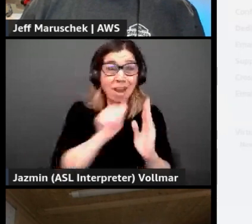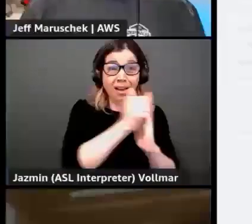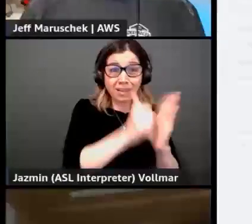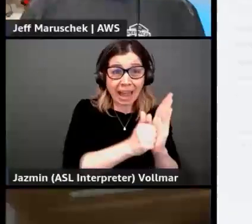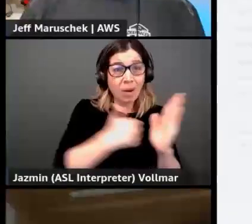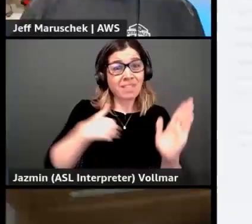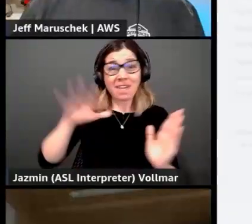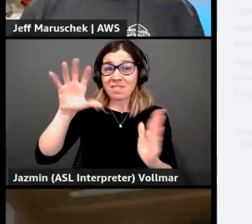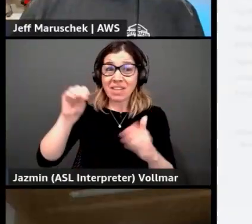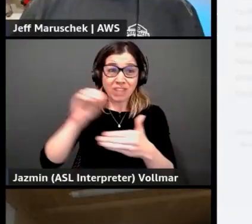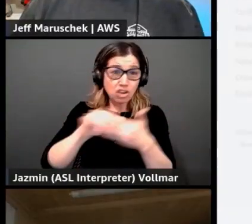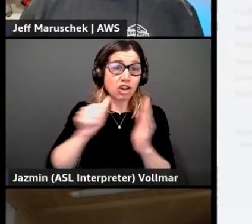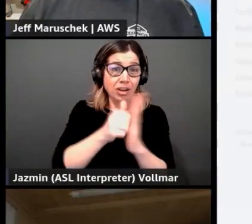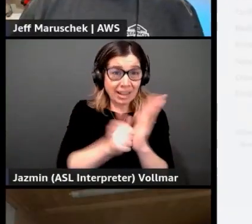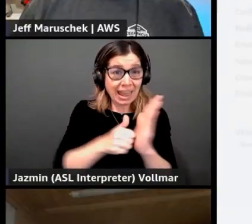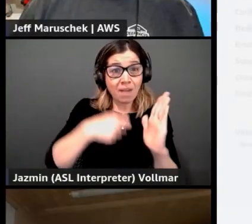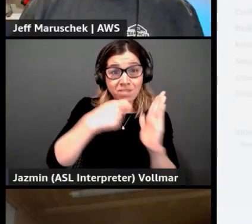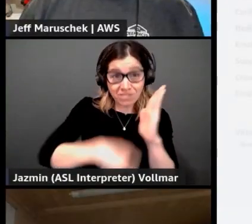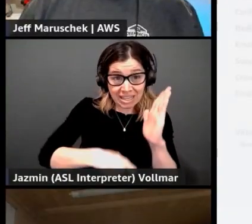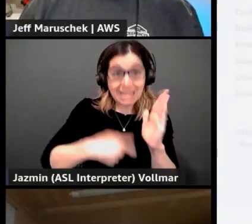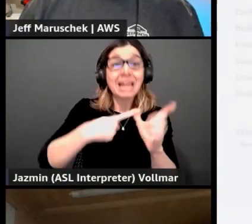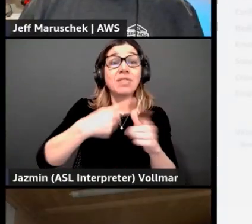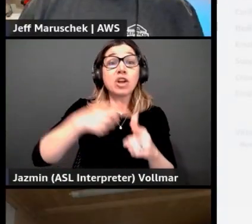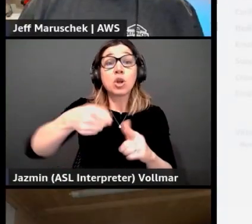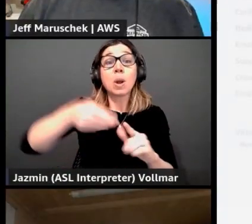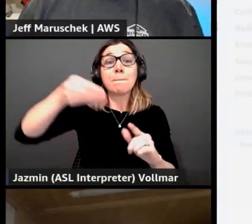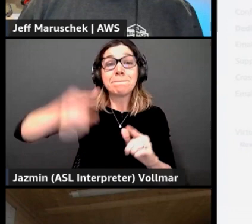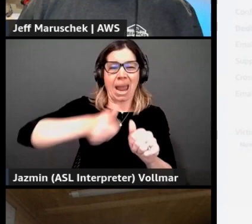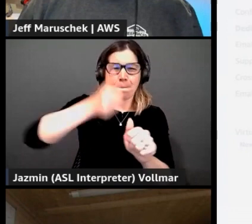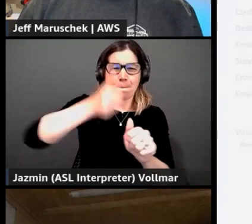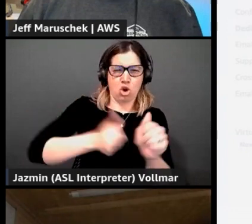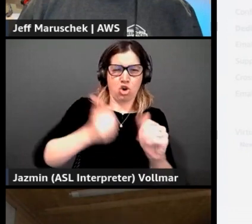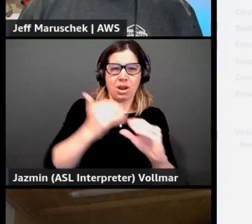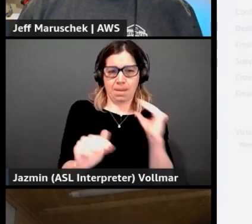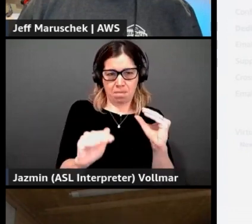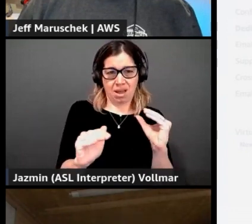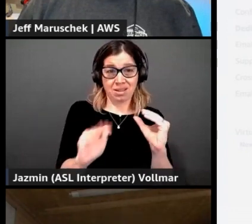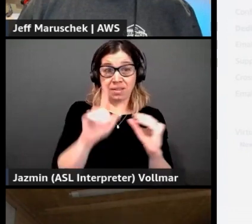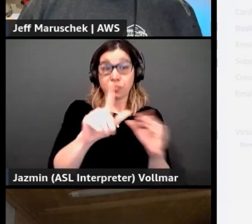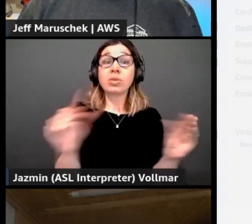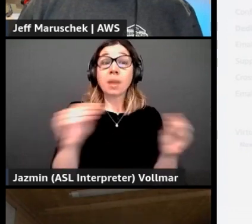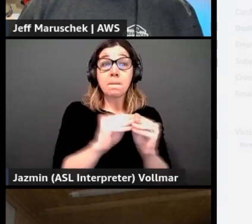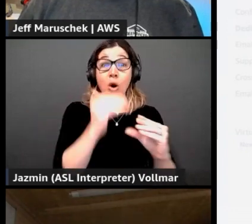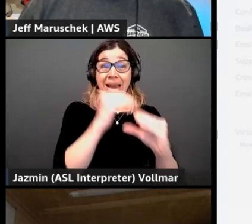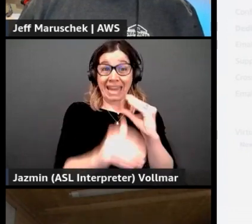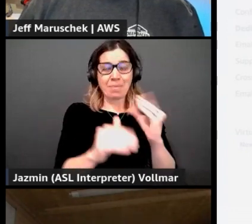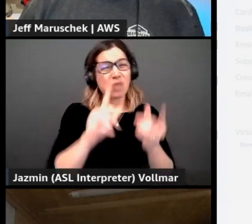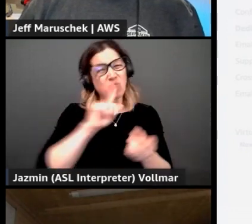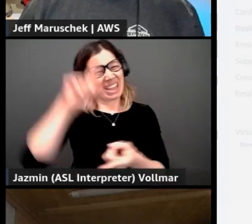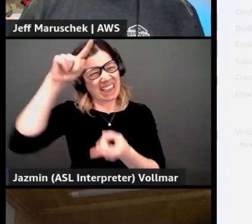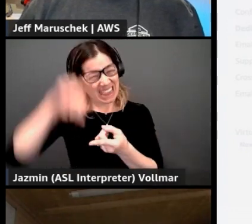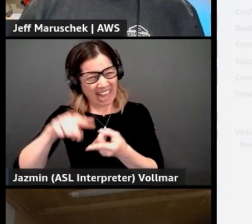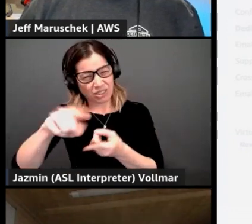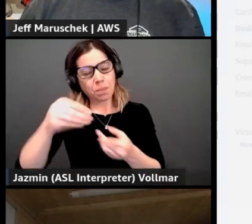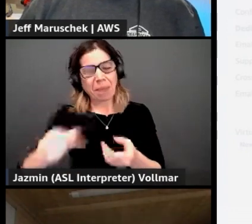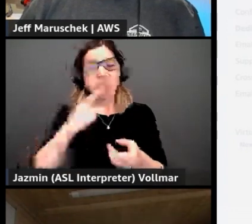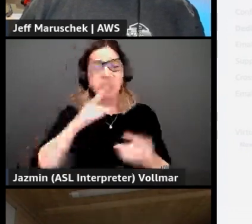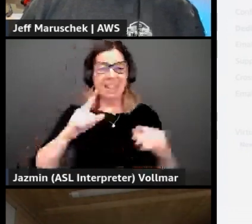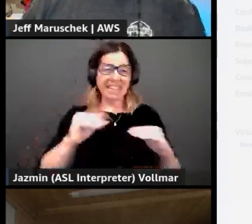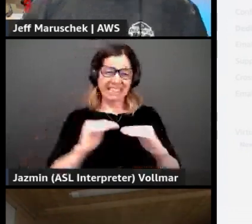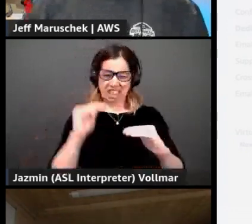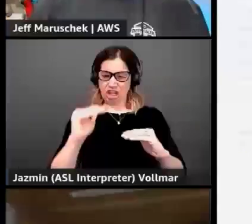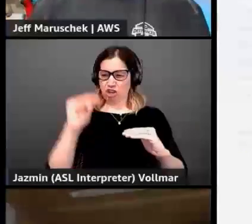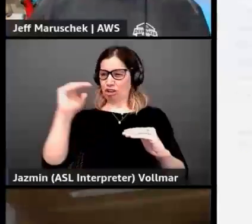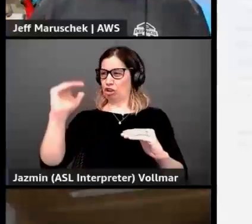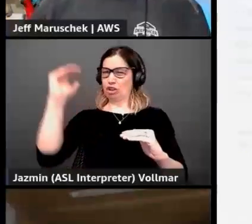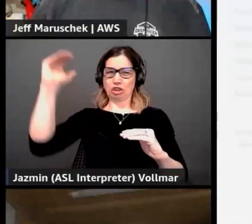fee, and then you pay per email. And actually, the more you send, the less you pay because it's a tiered pricing model. So if you